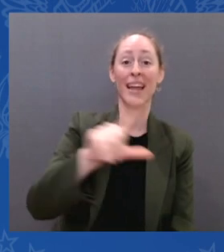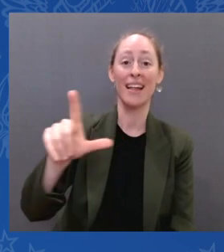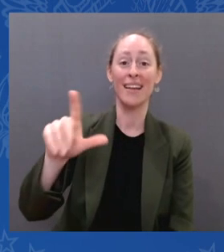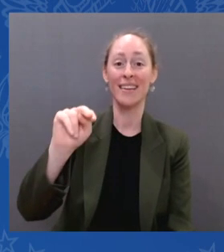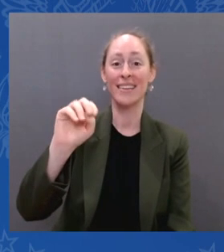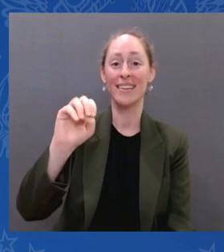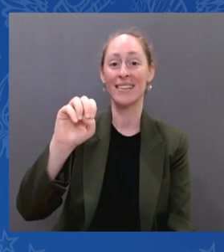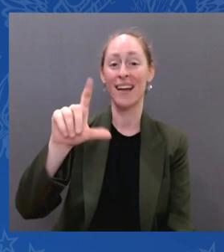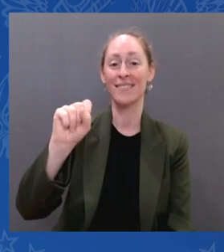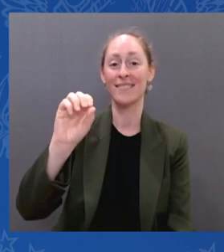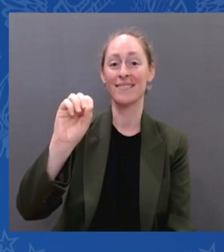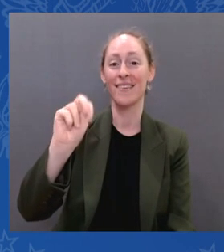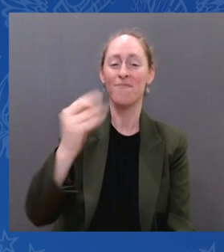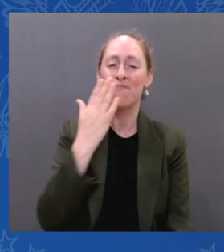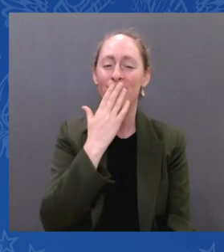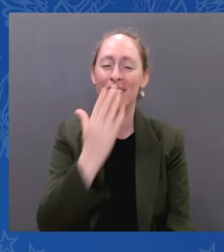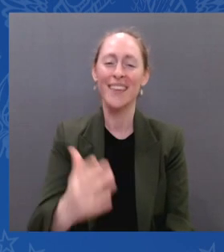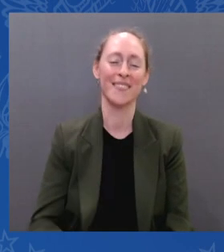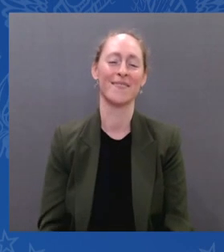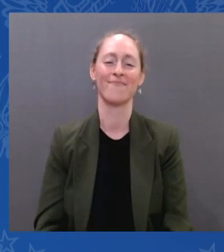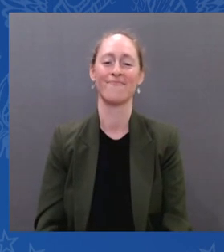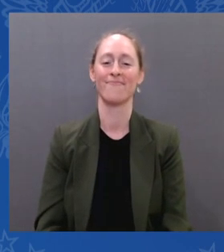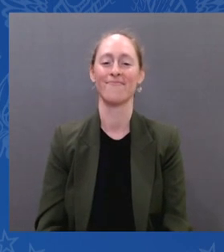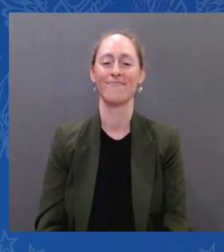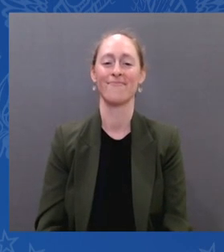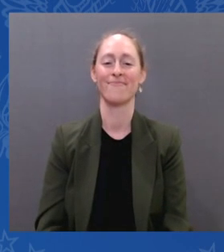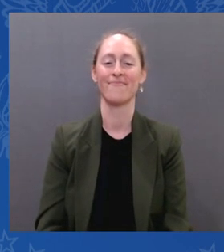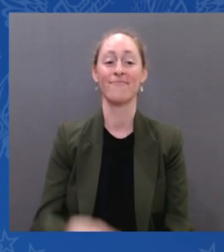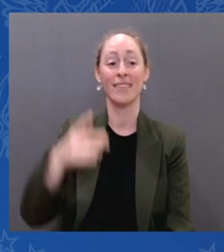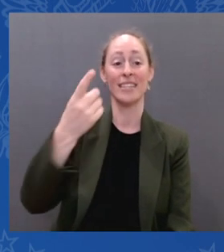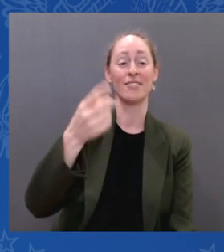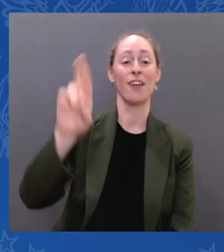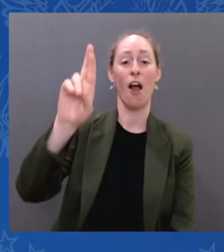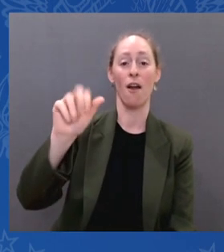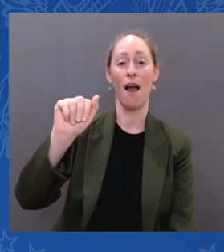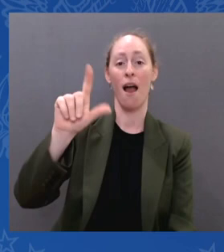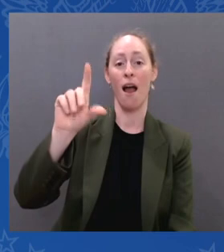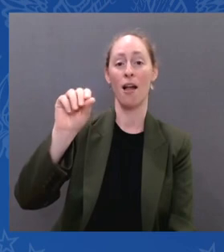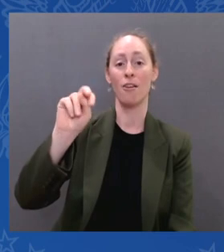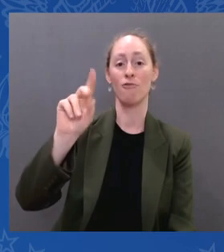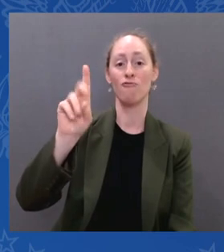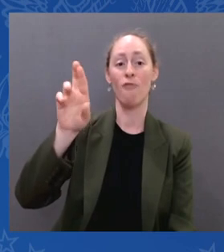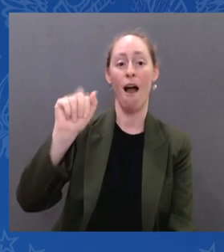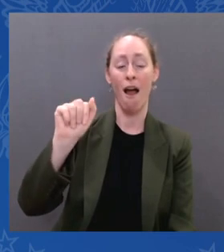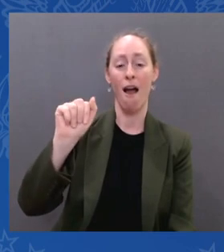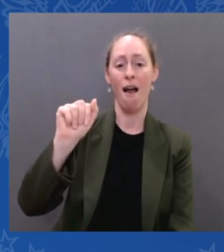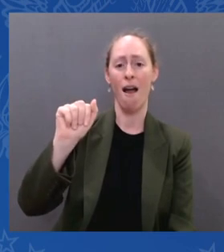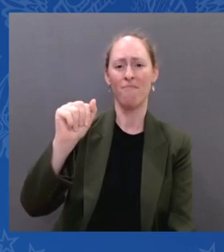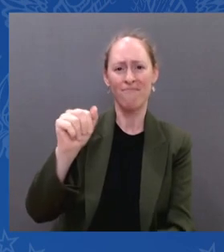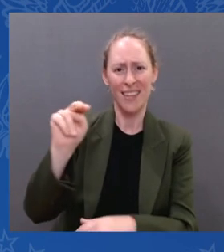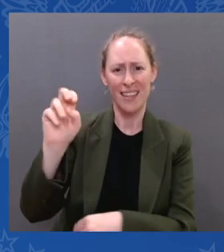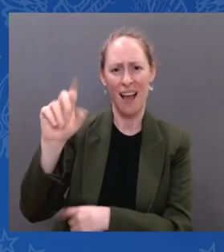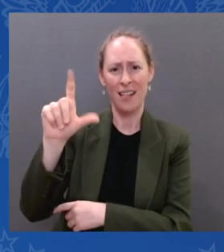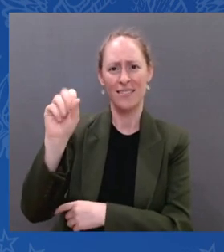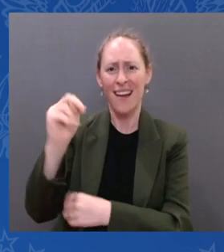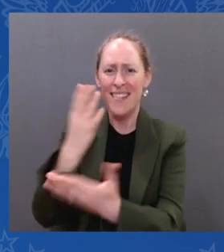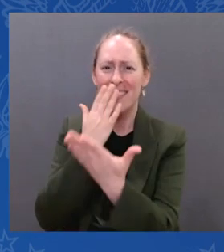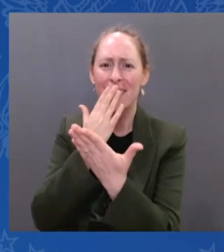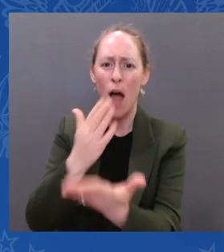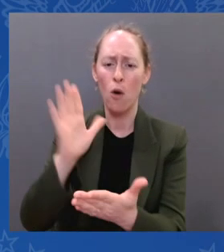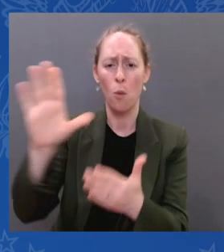And Dr. Nelson, you've been doing a great job leading this Office of Science and Technology and Policy. It really is a matter. It really is